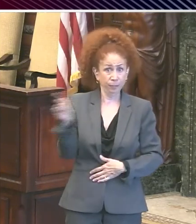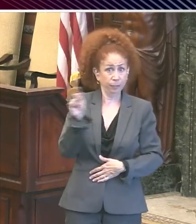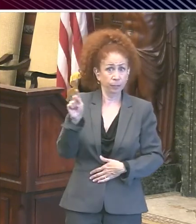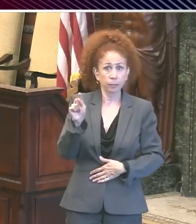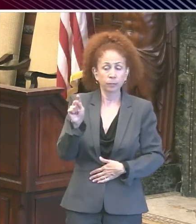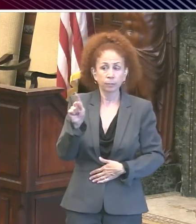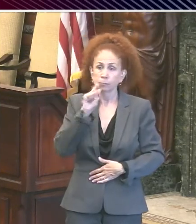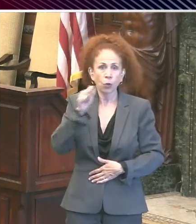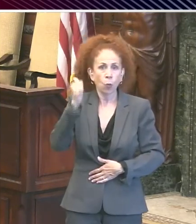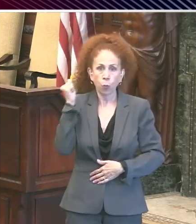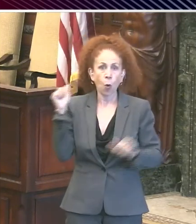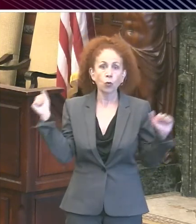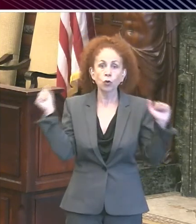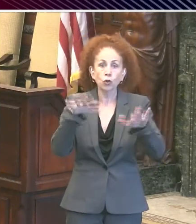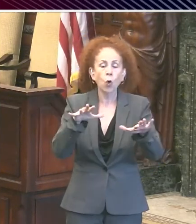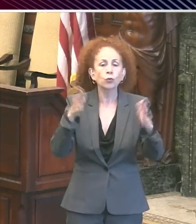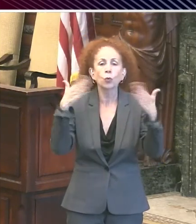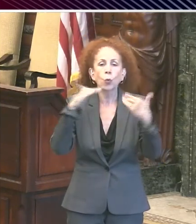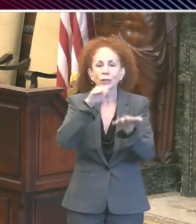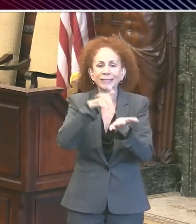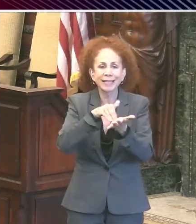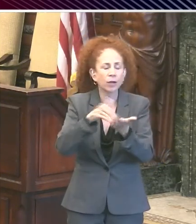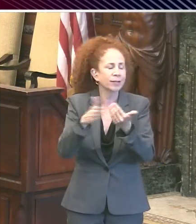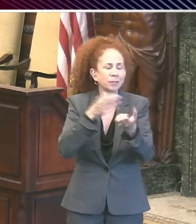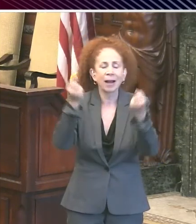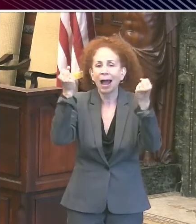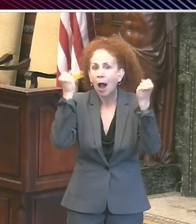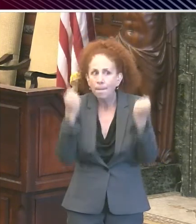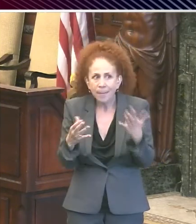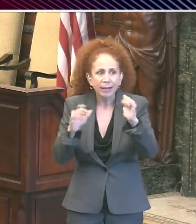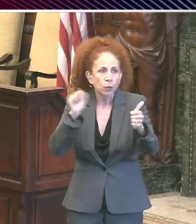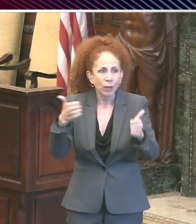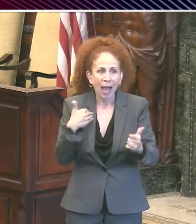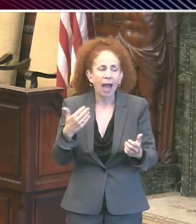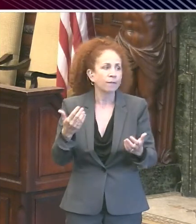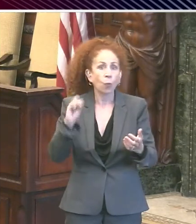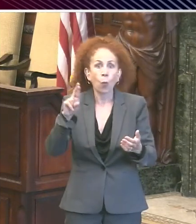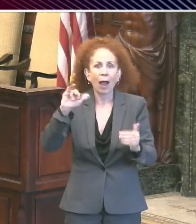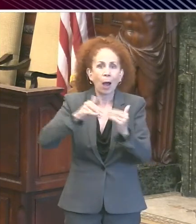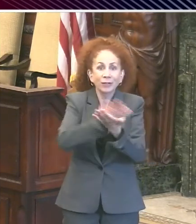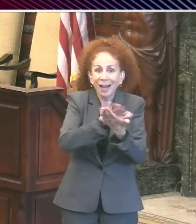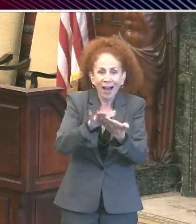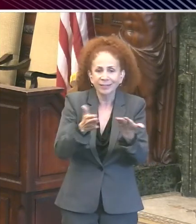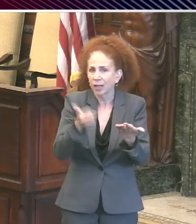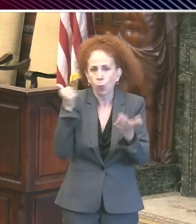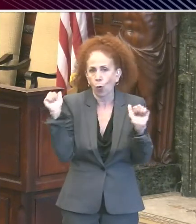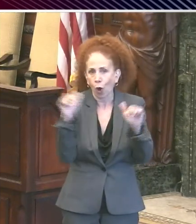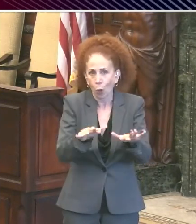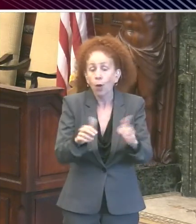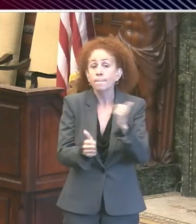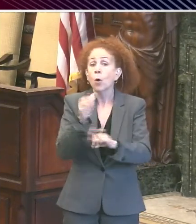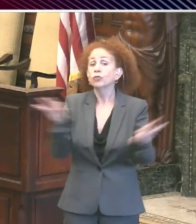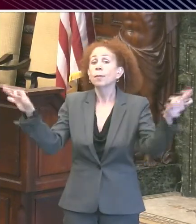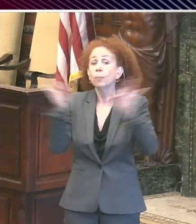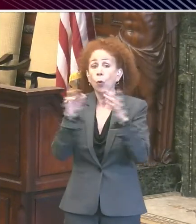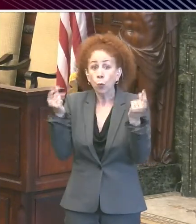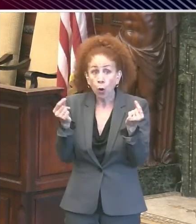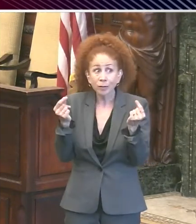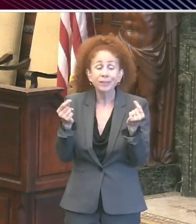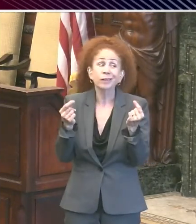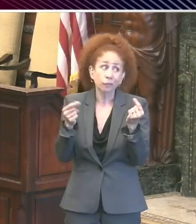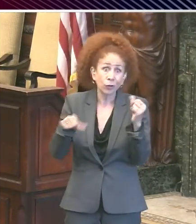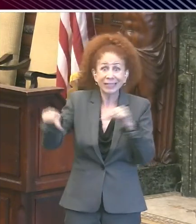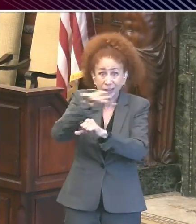are not going to go to a cooling center no matter how many we have or how nice they are. And so the most important strategy is for everyone to check on their